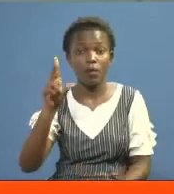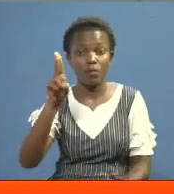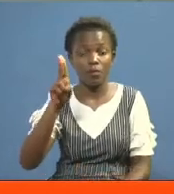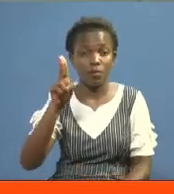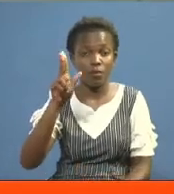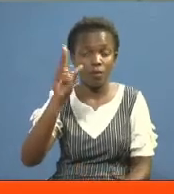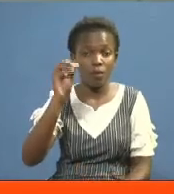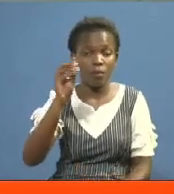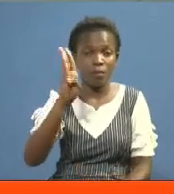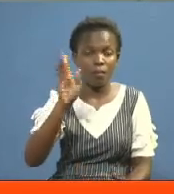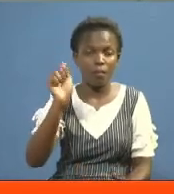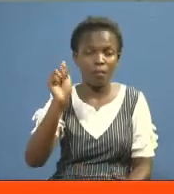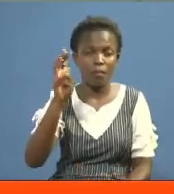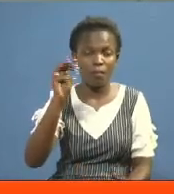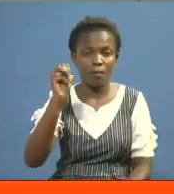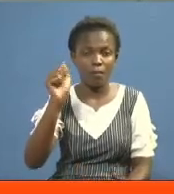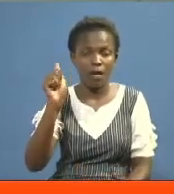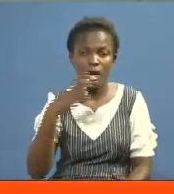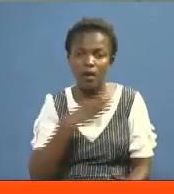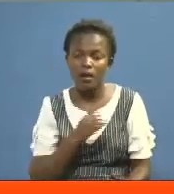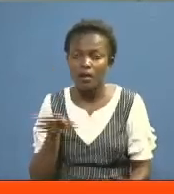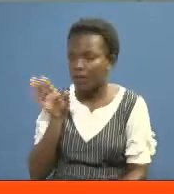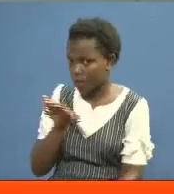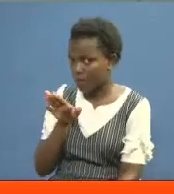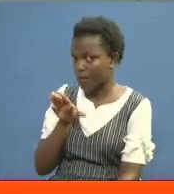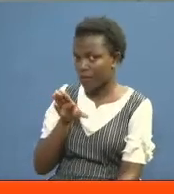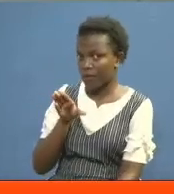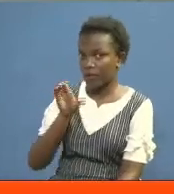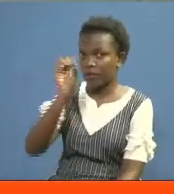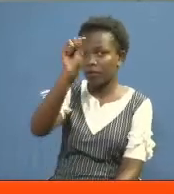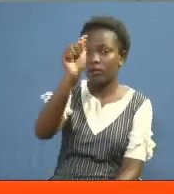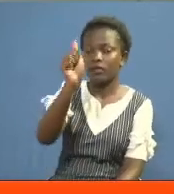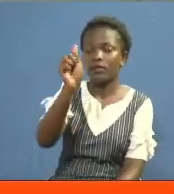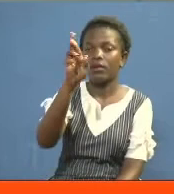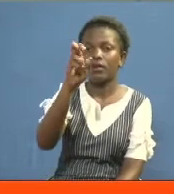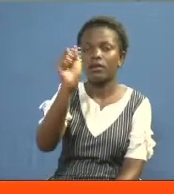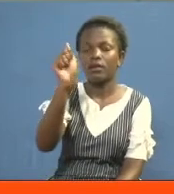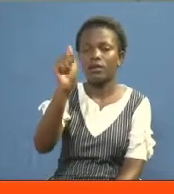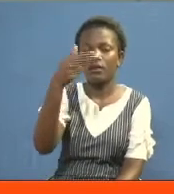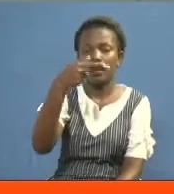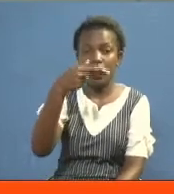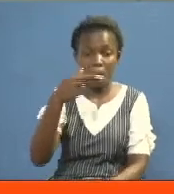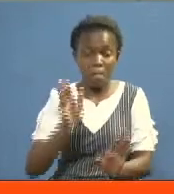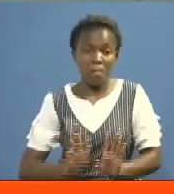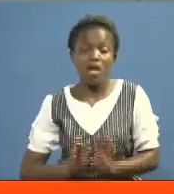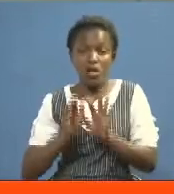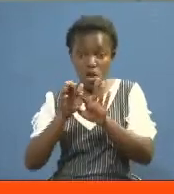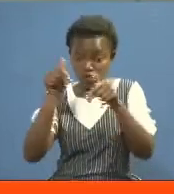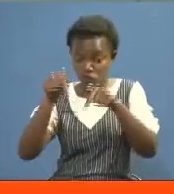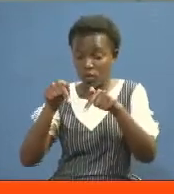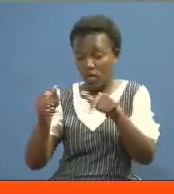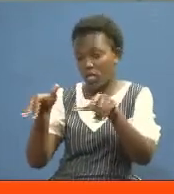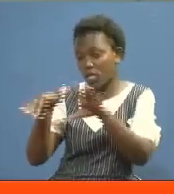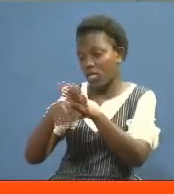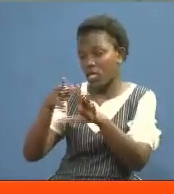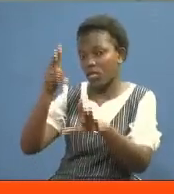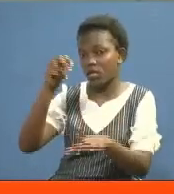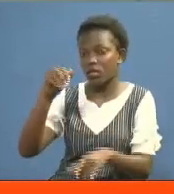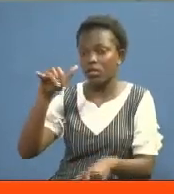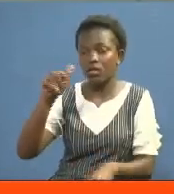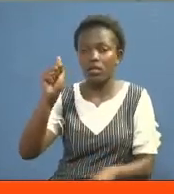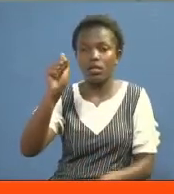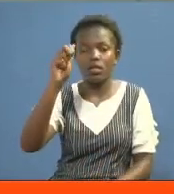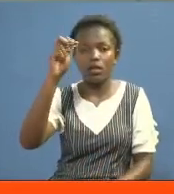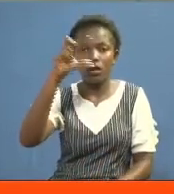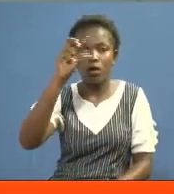President Barack Obama's grandmother, Mama Sarah Obama, was today laid to rest at her home in Nyagoma, Kogolo